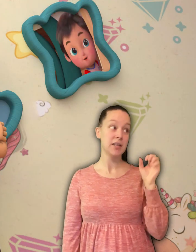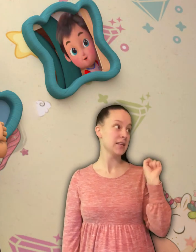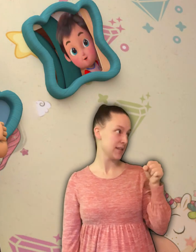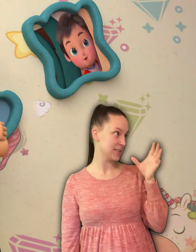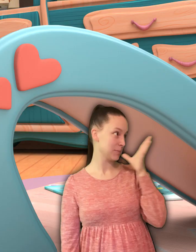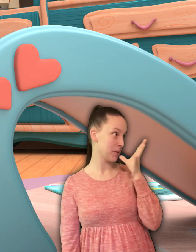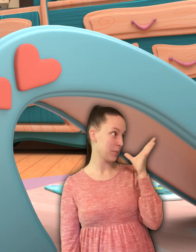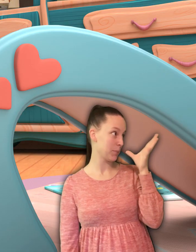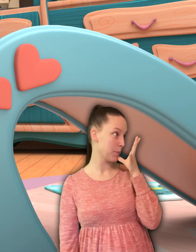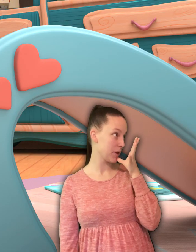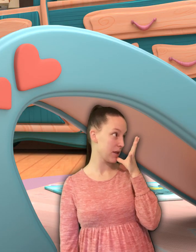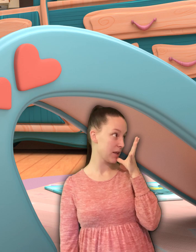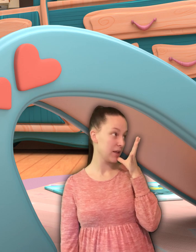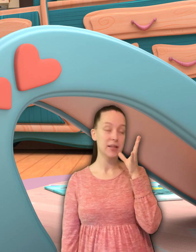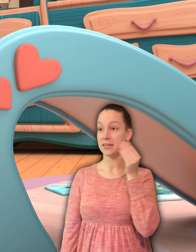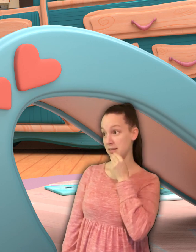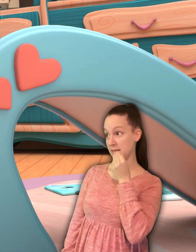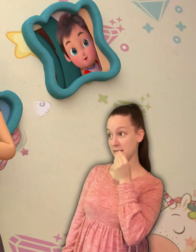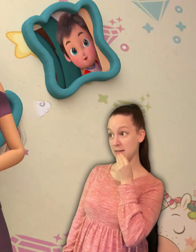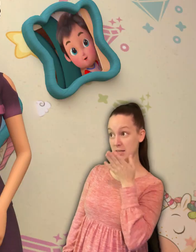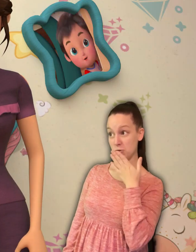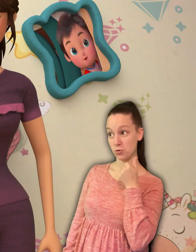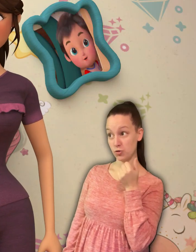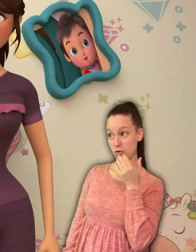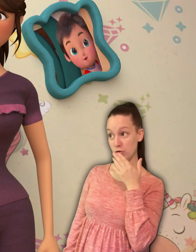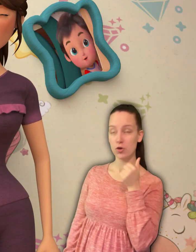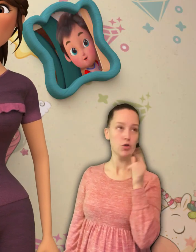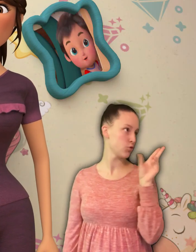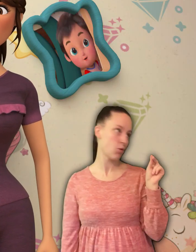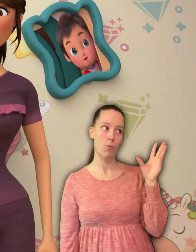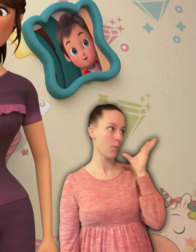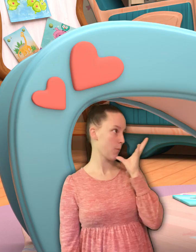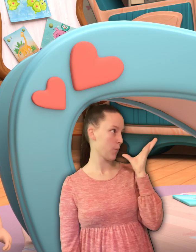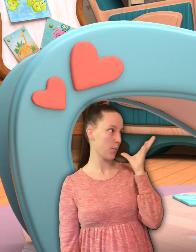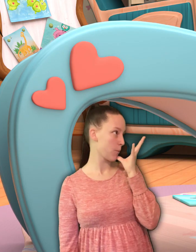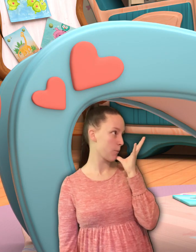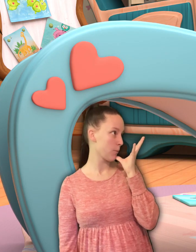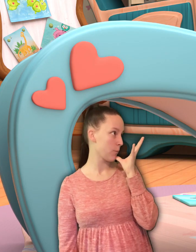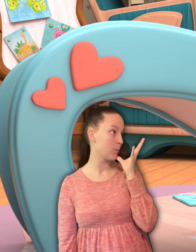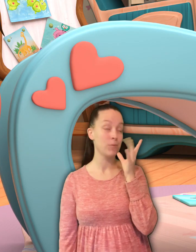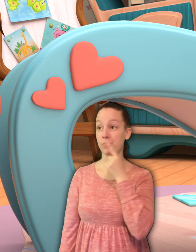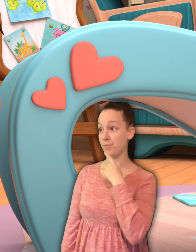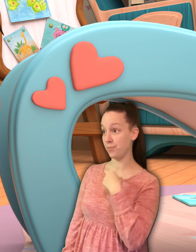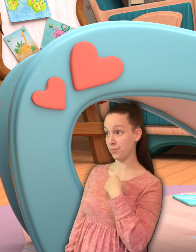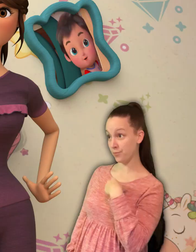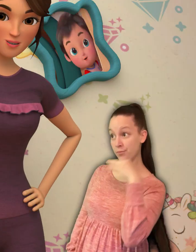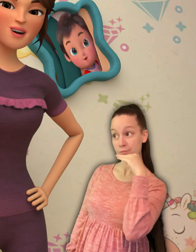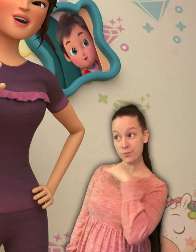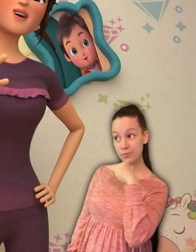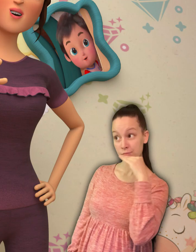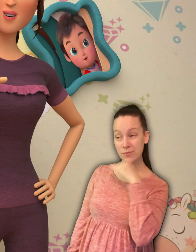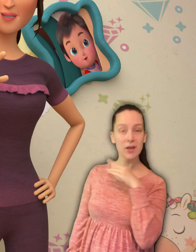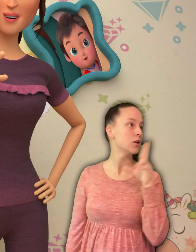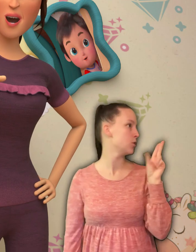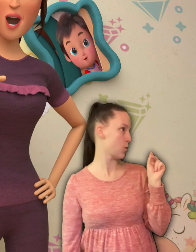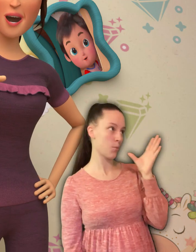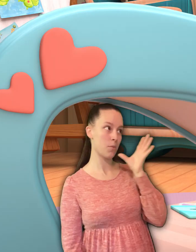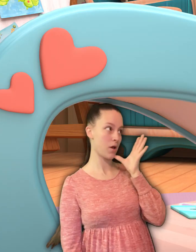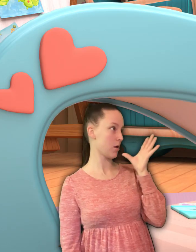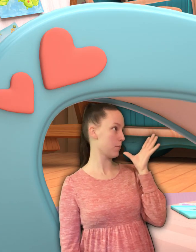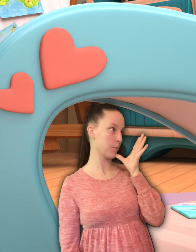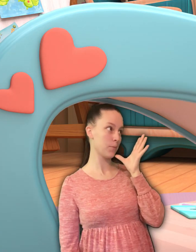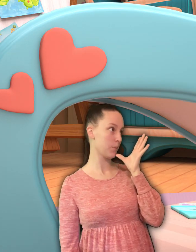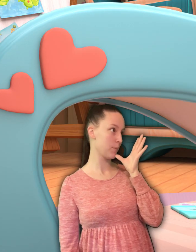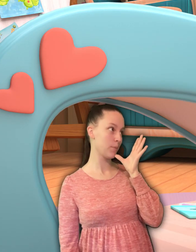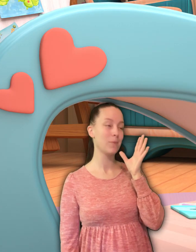Johny Johny yes Mama eating sugar no Mama telling